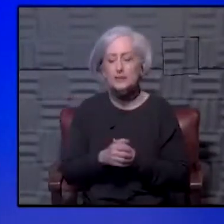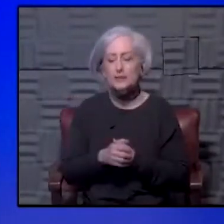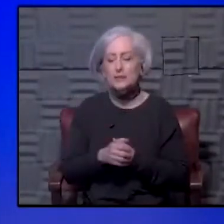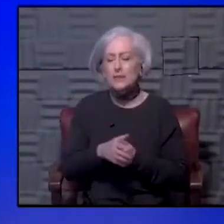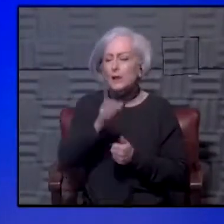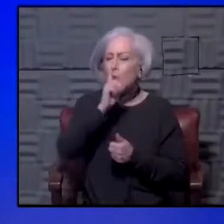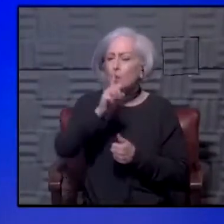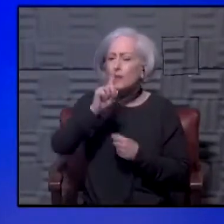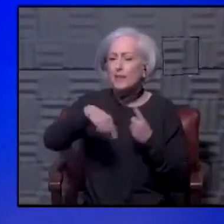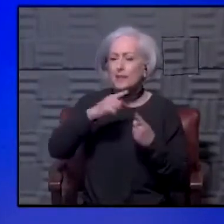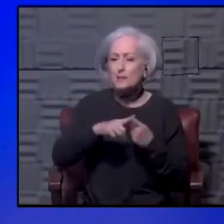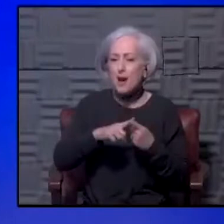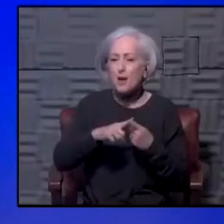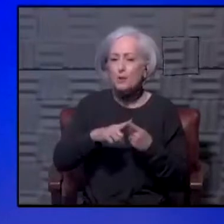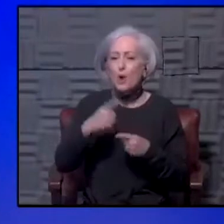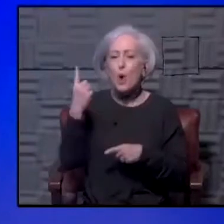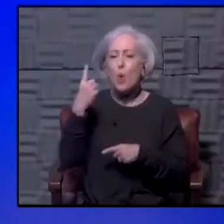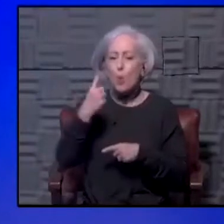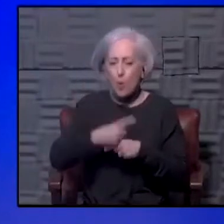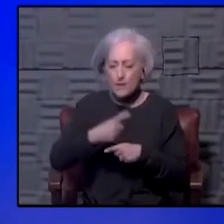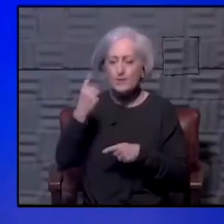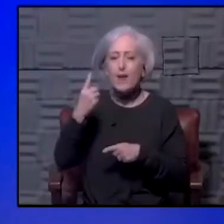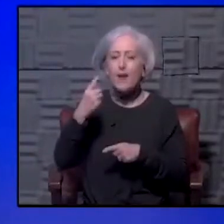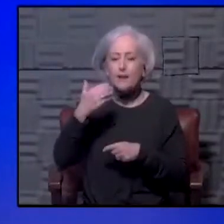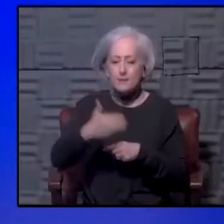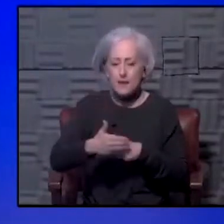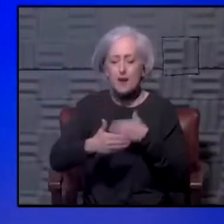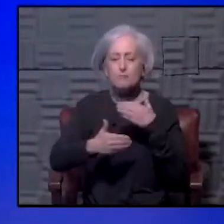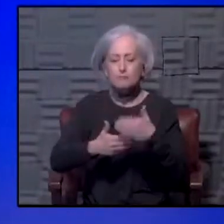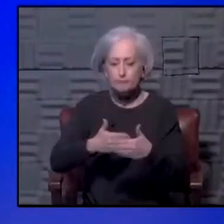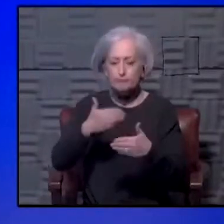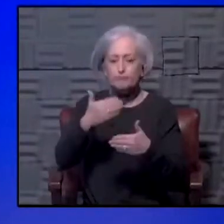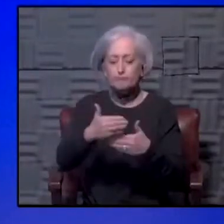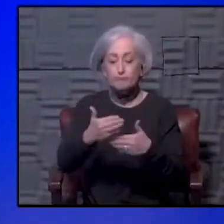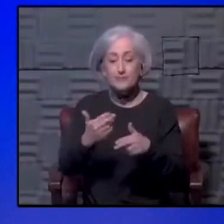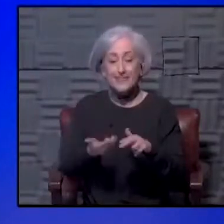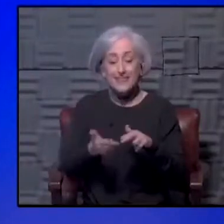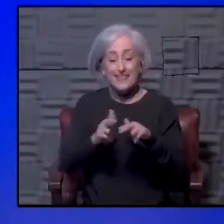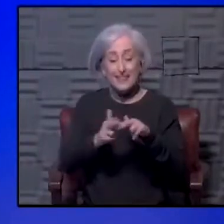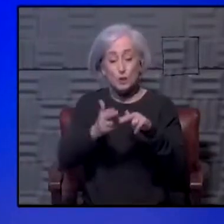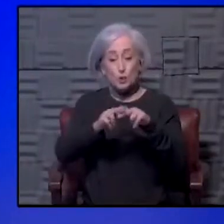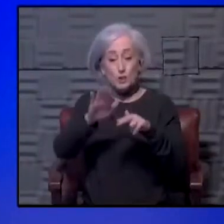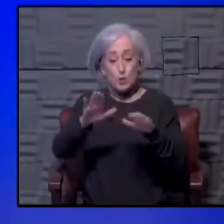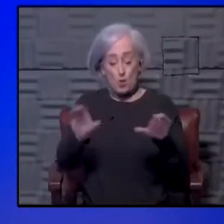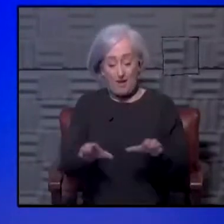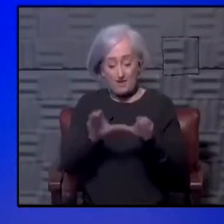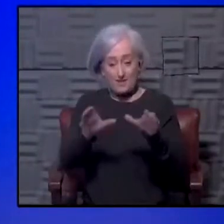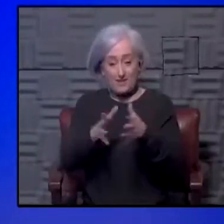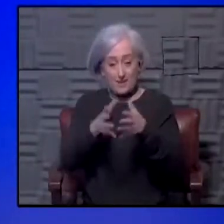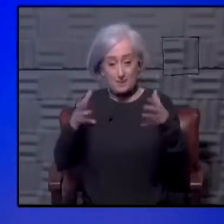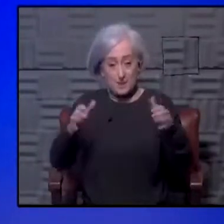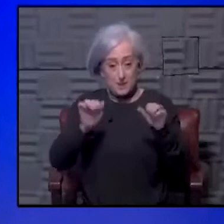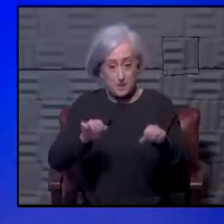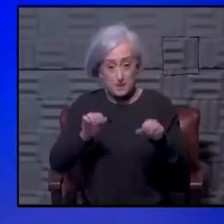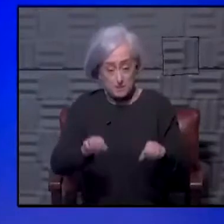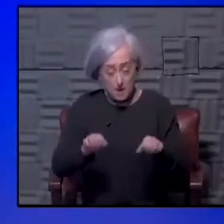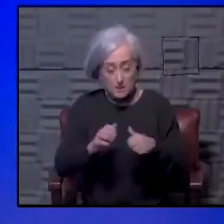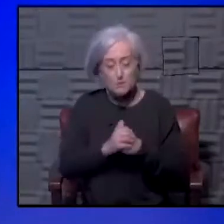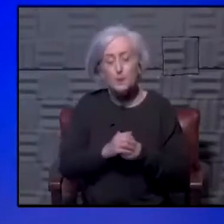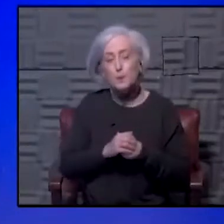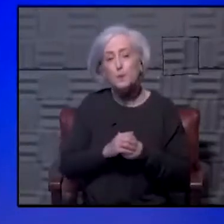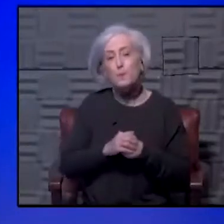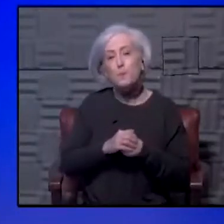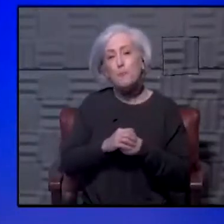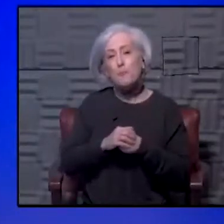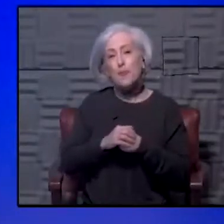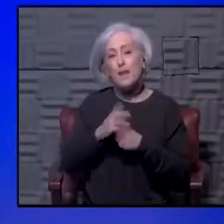matter of going one day at a time, trying to increase your activity as much as you can on that day. And if you